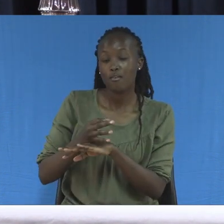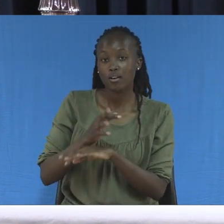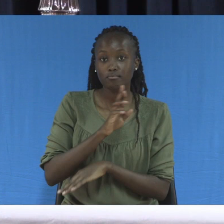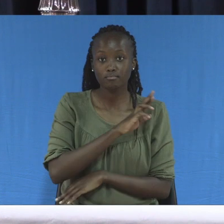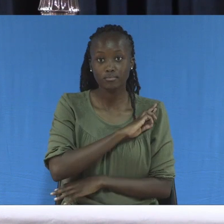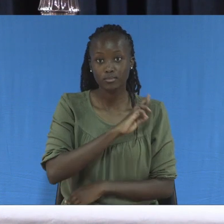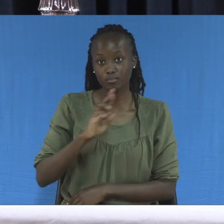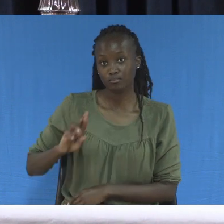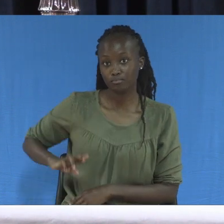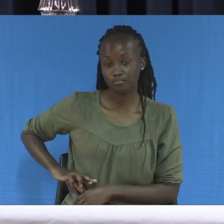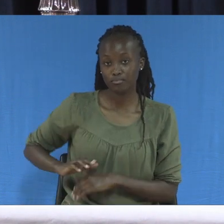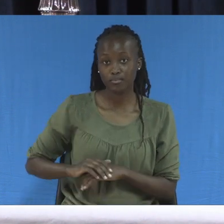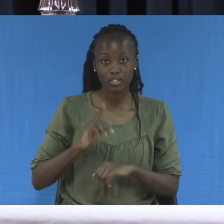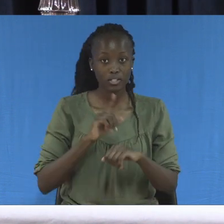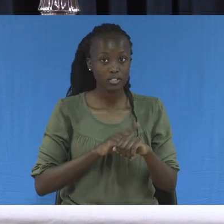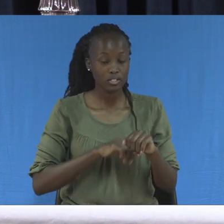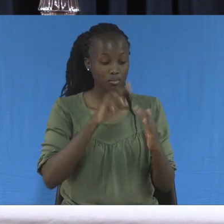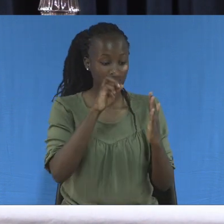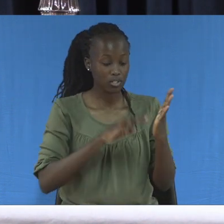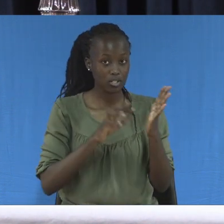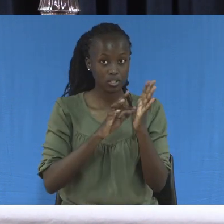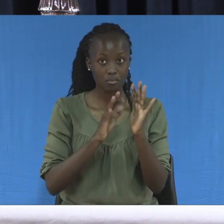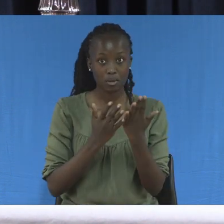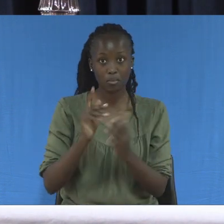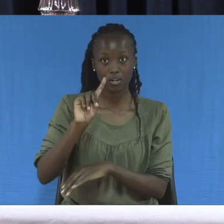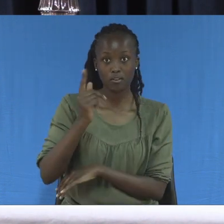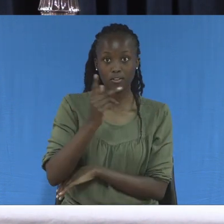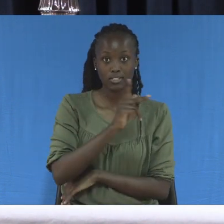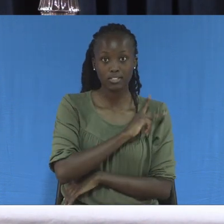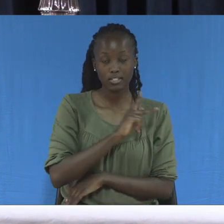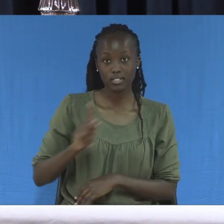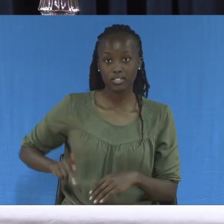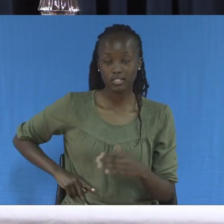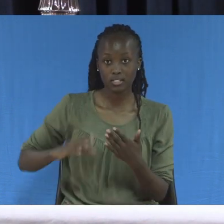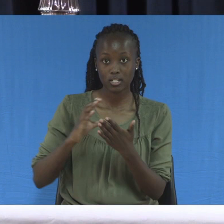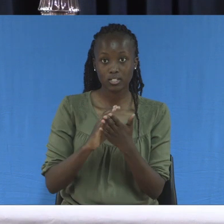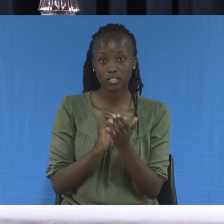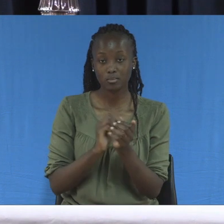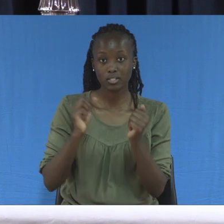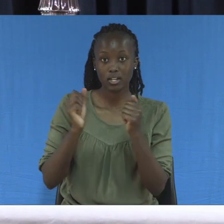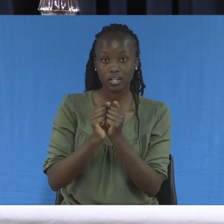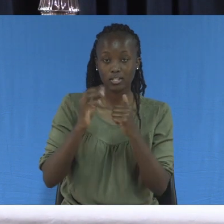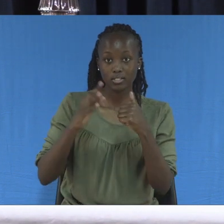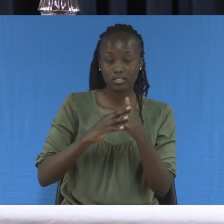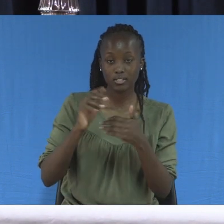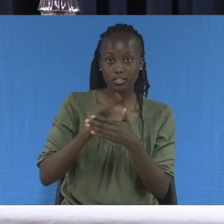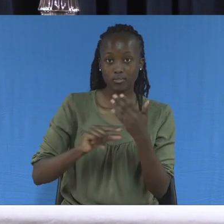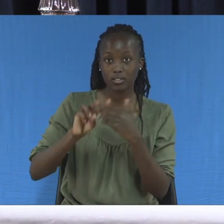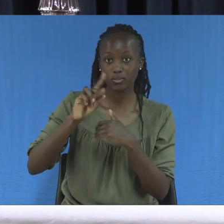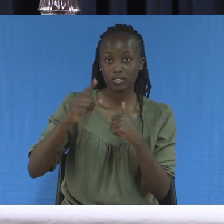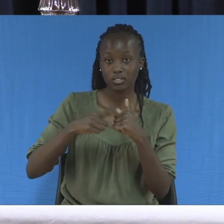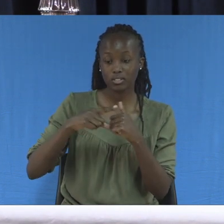religion. In 1 Kings chapter 18, verse 26 through 30,